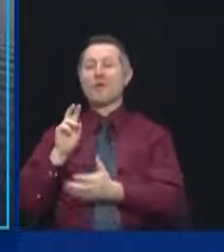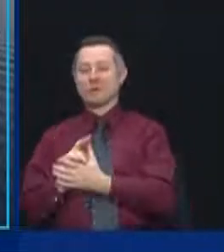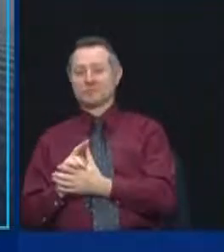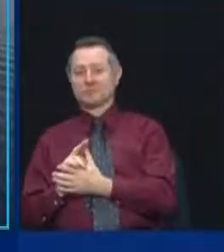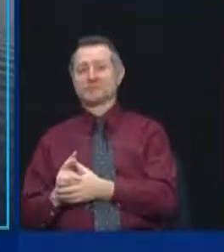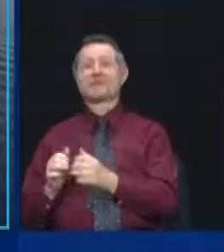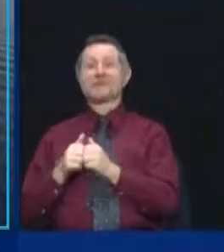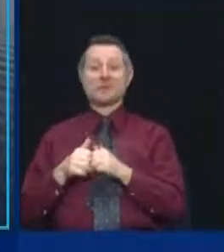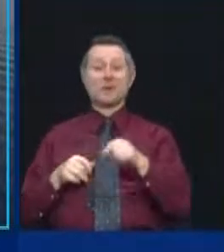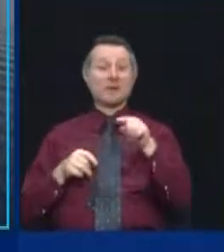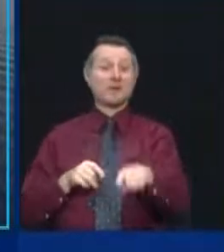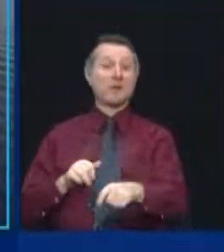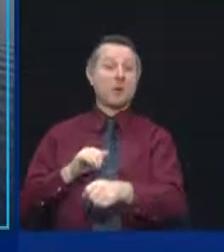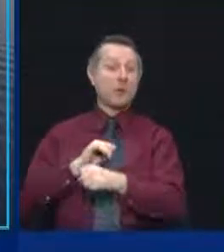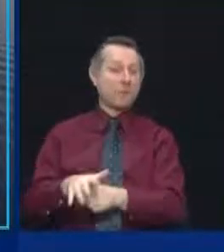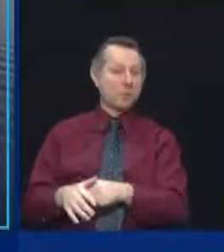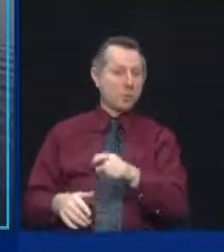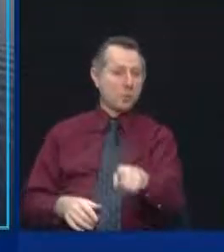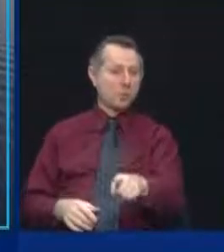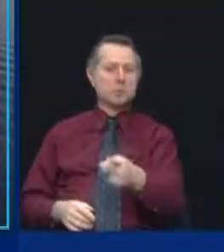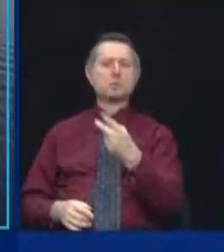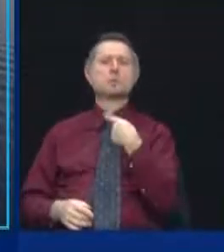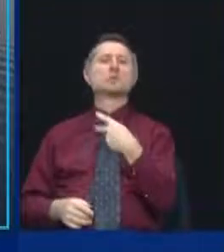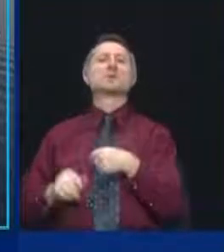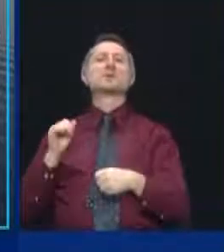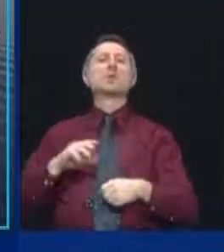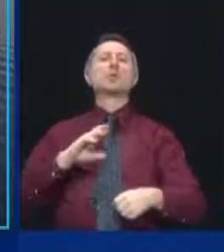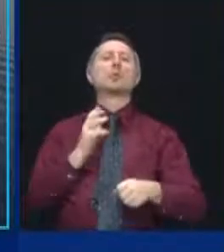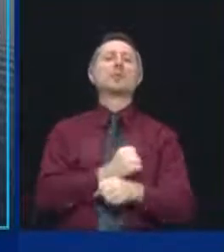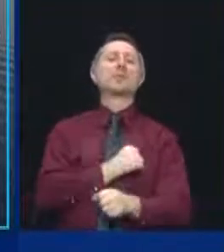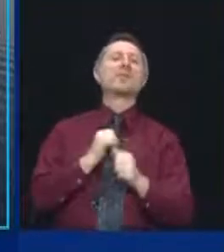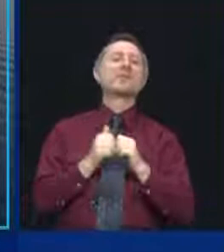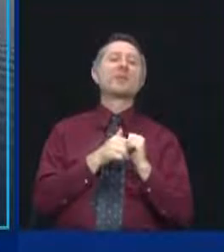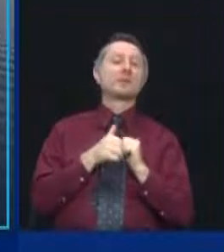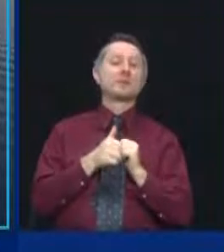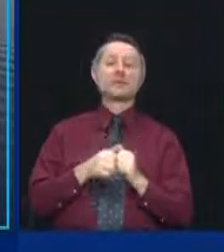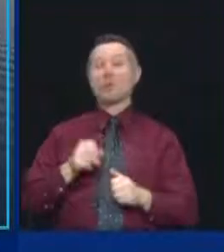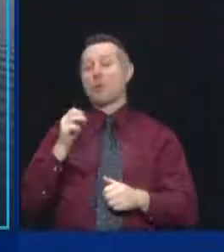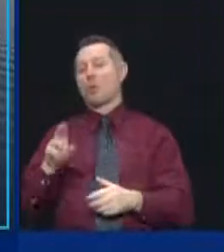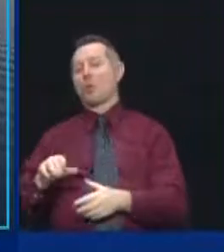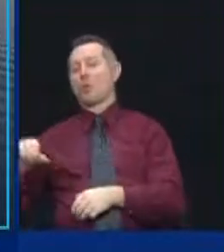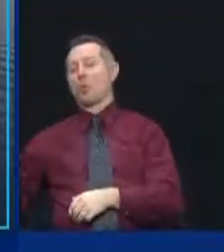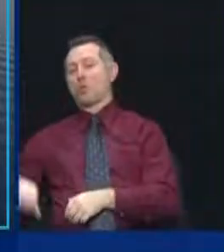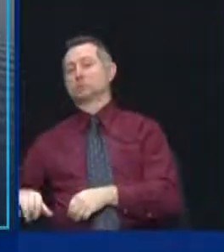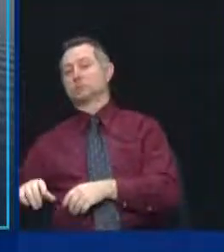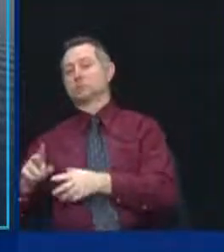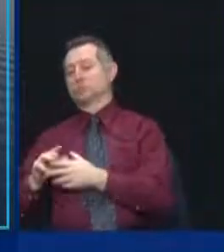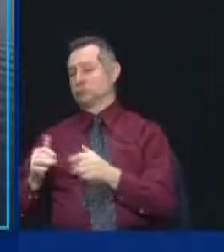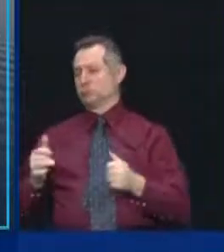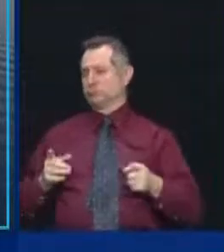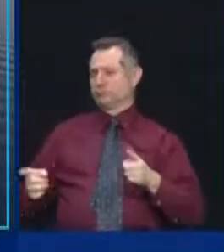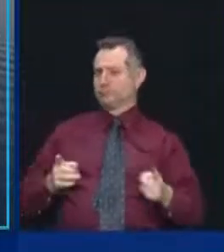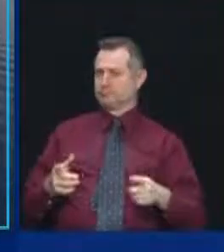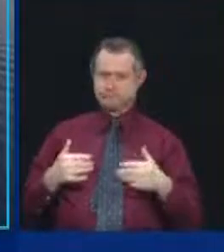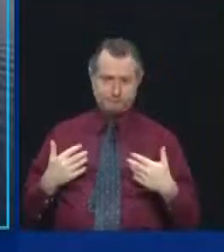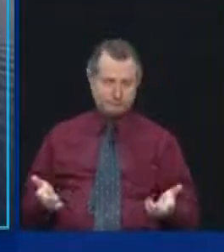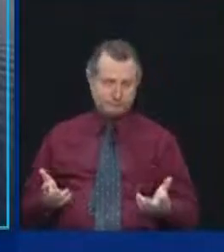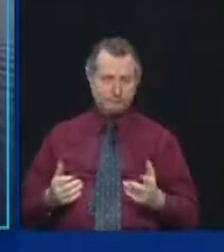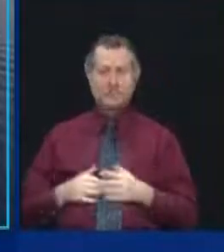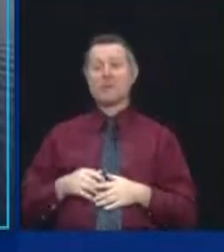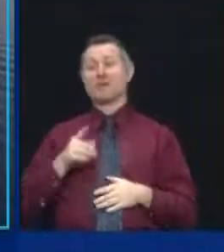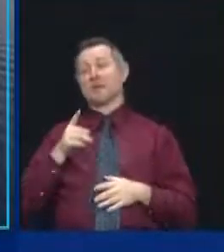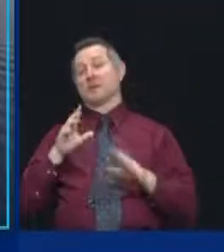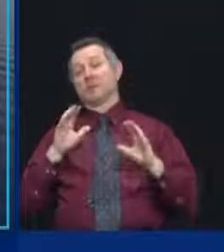win together or we lose together. It is that simple. We, collective